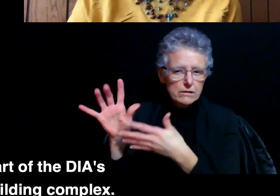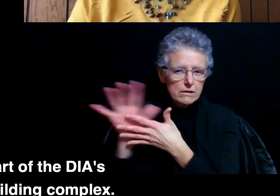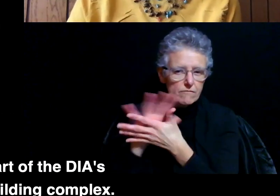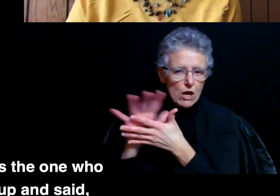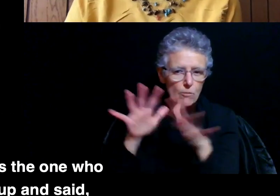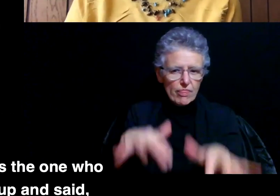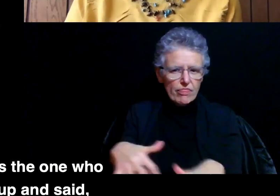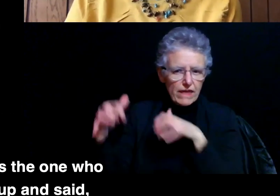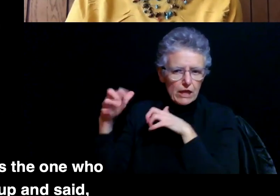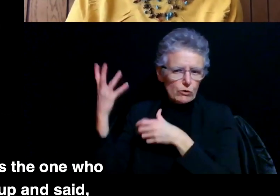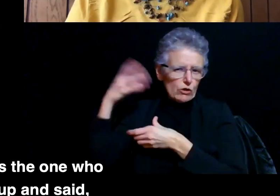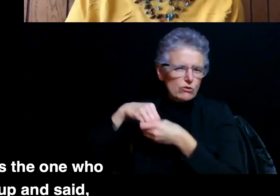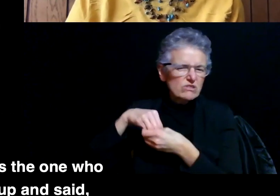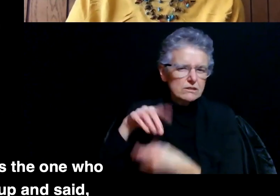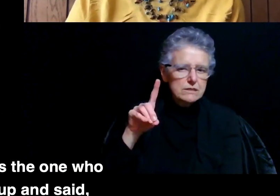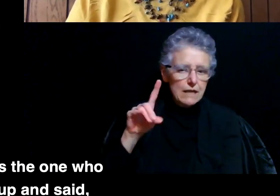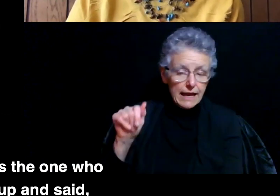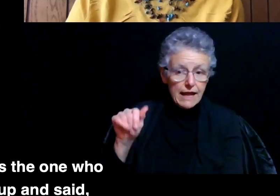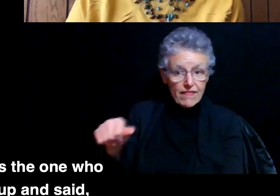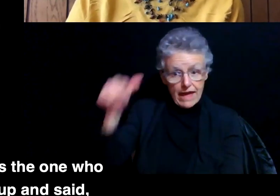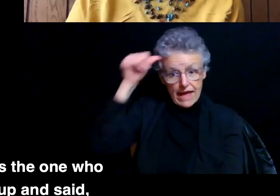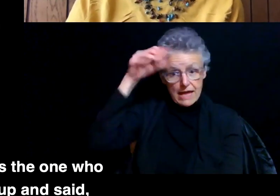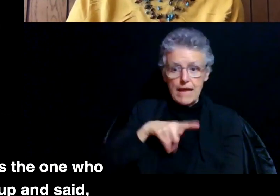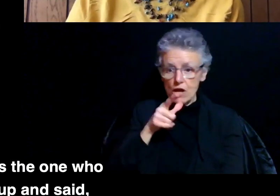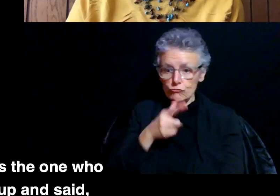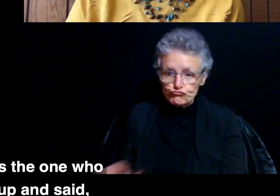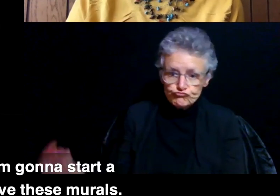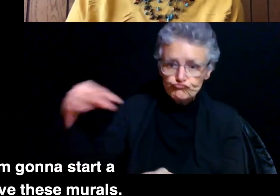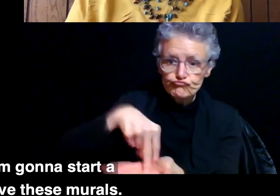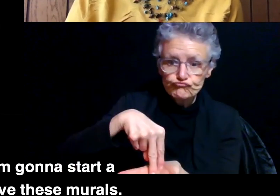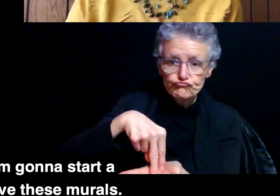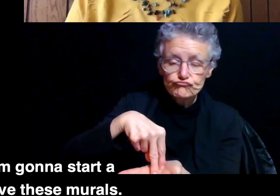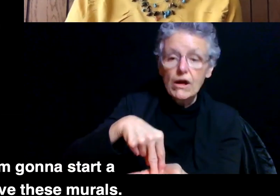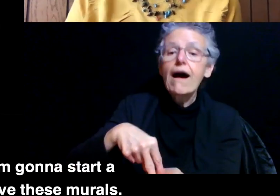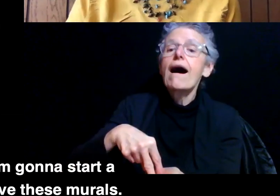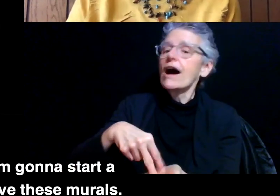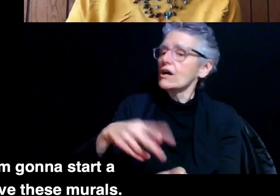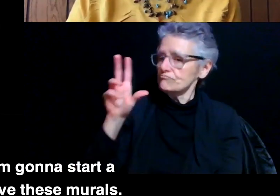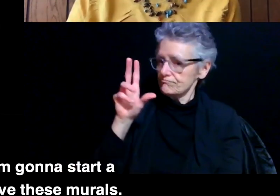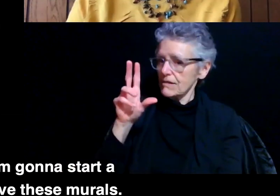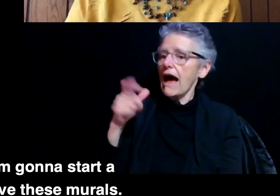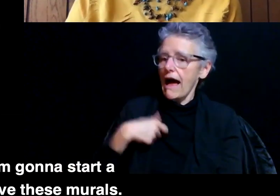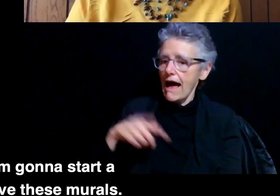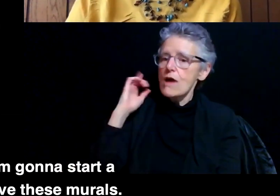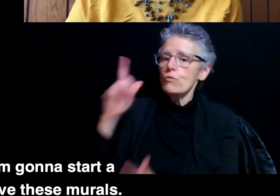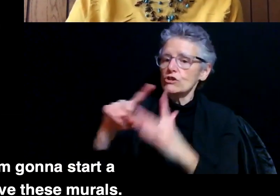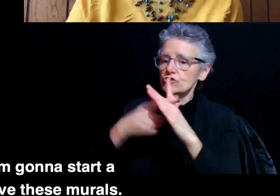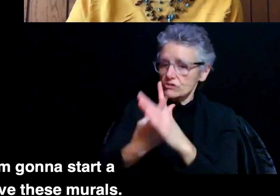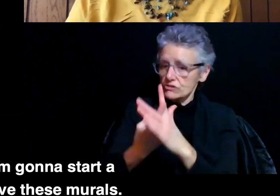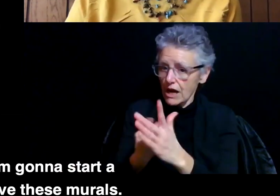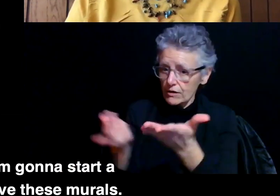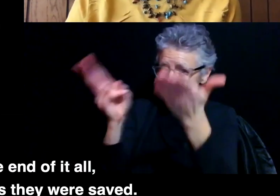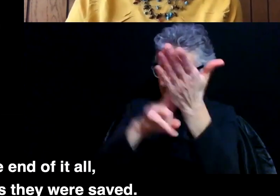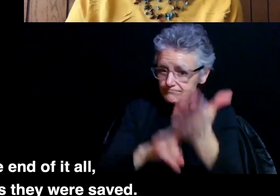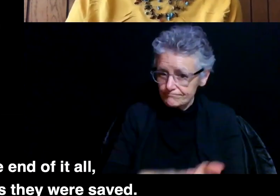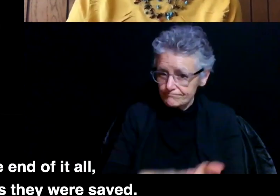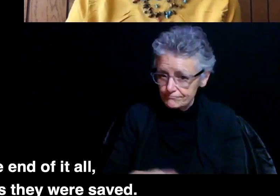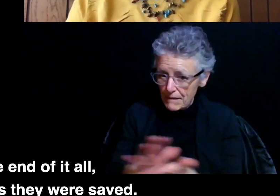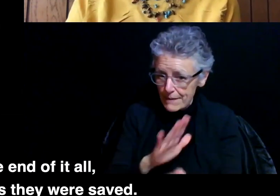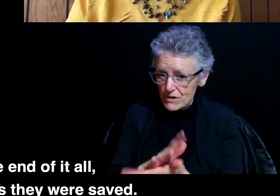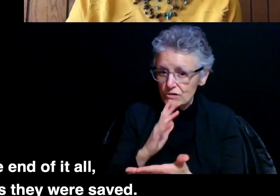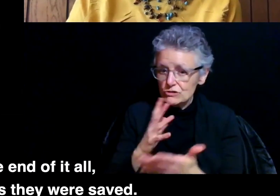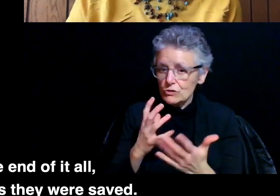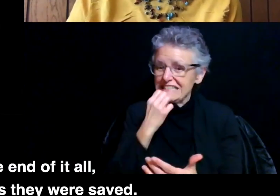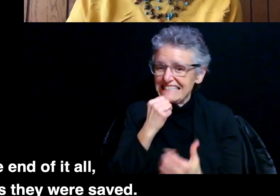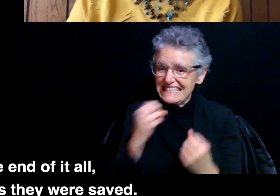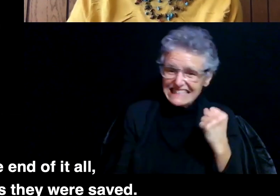complex. And he was the one who stepped up and said, I'm going to start a petition to save these murals. And in the end of it